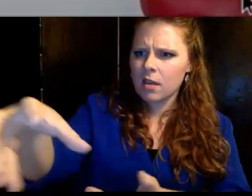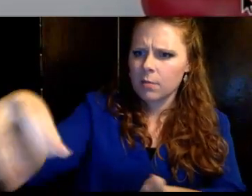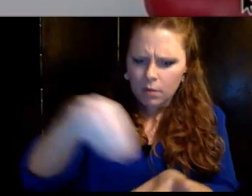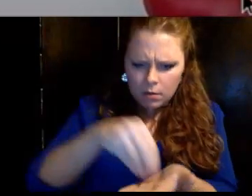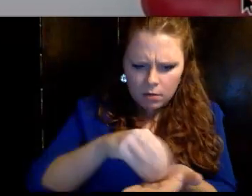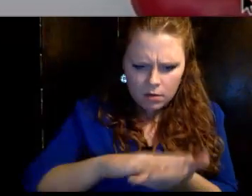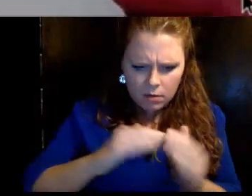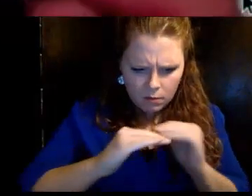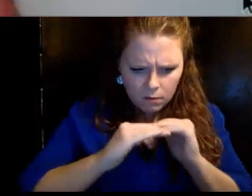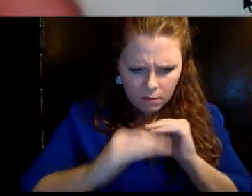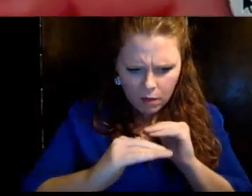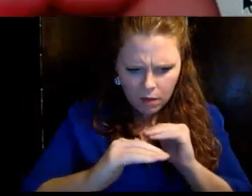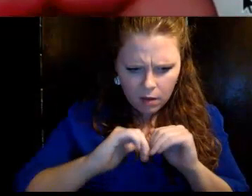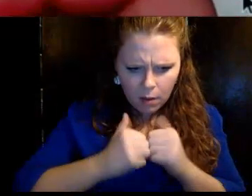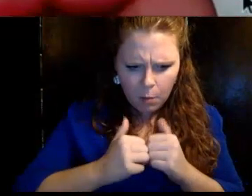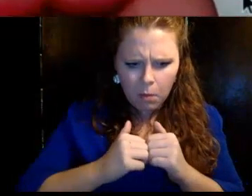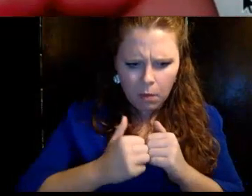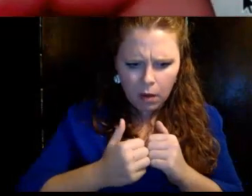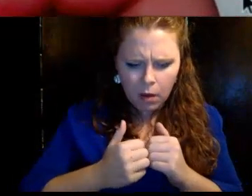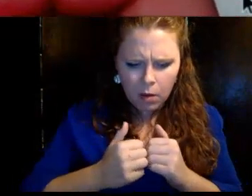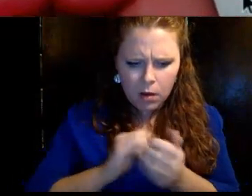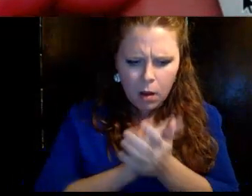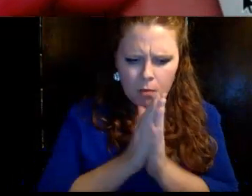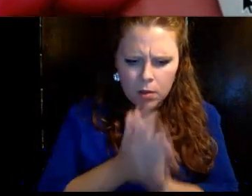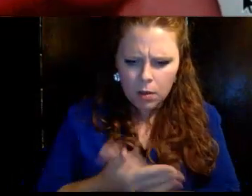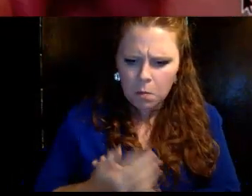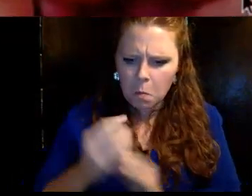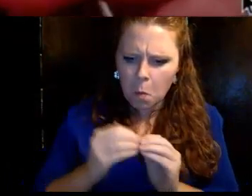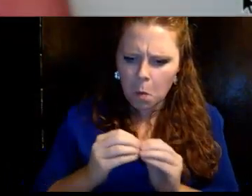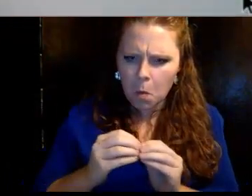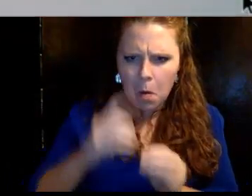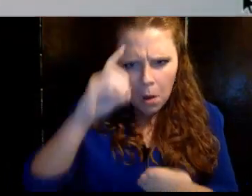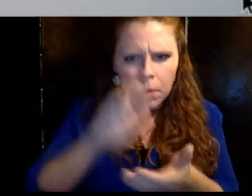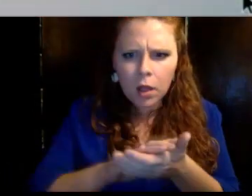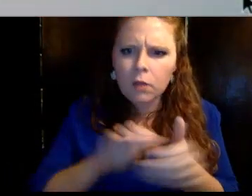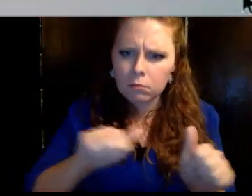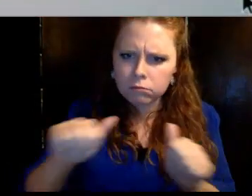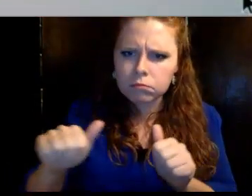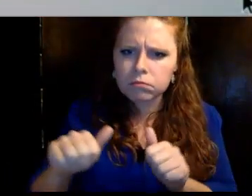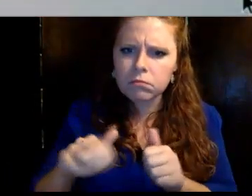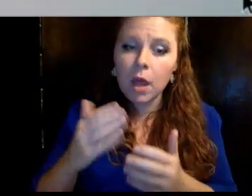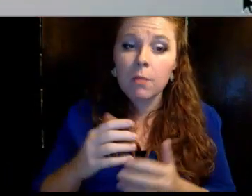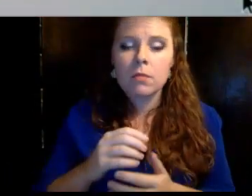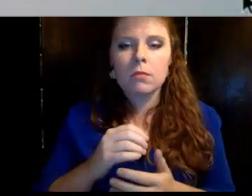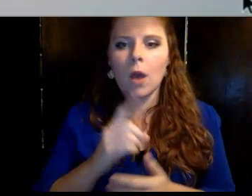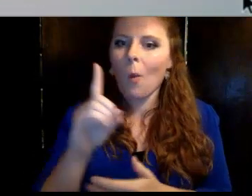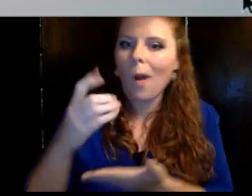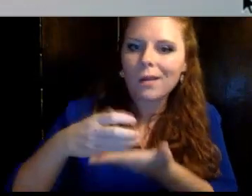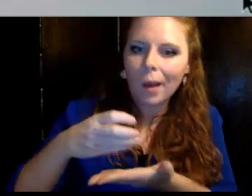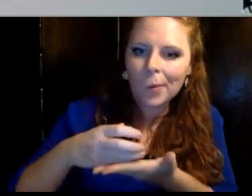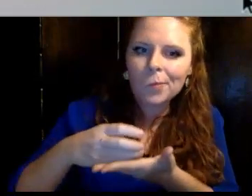flat paper, but to help make it look more believable? Drawing one thing, like maybe one